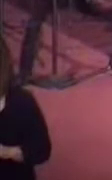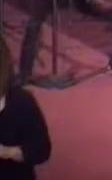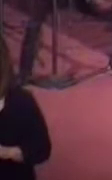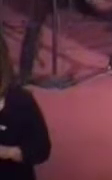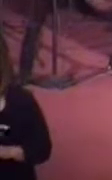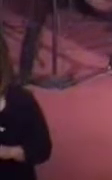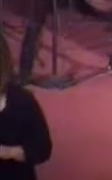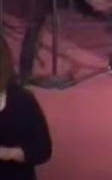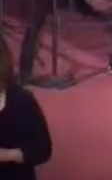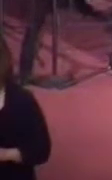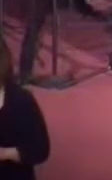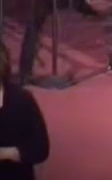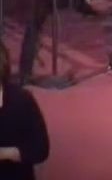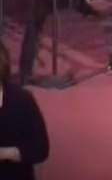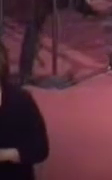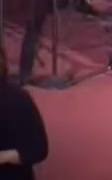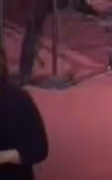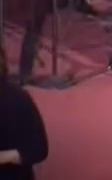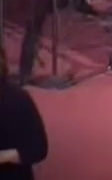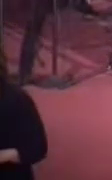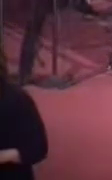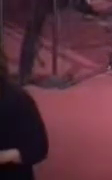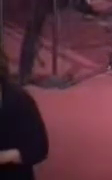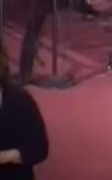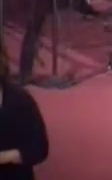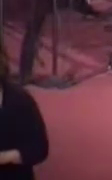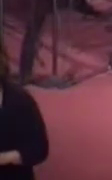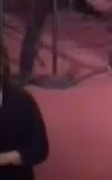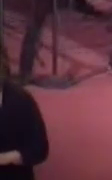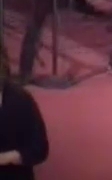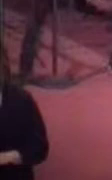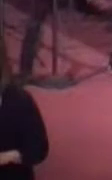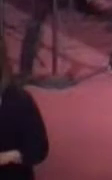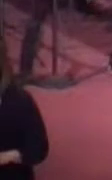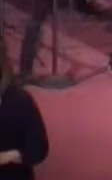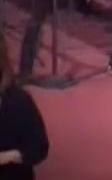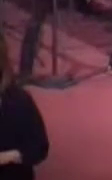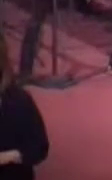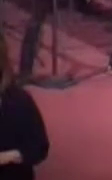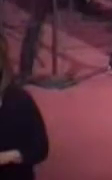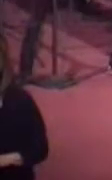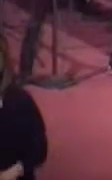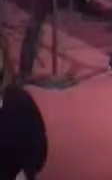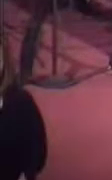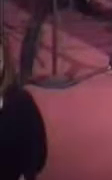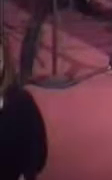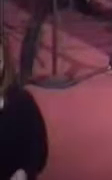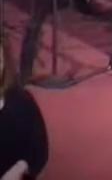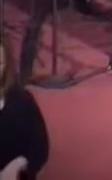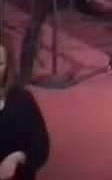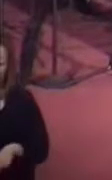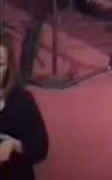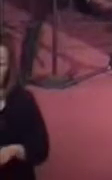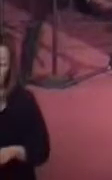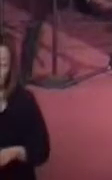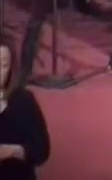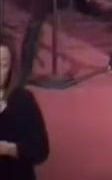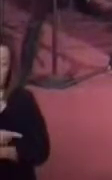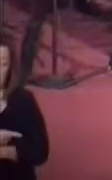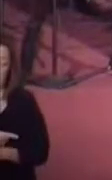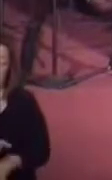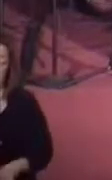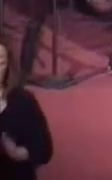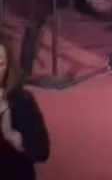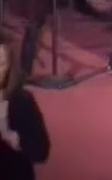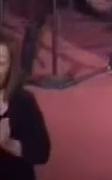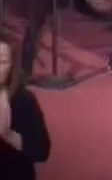O king, or to the injunction which you signed, but he keeps making his petitions three times a day. He's not just praying once. He's